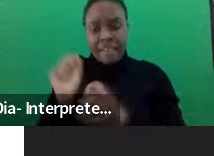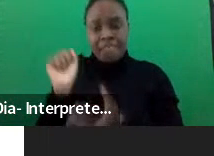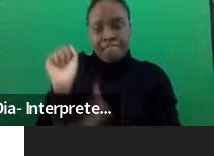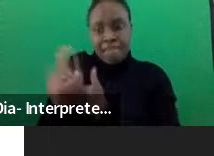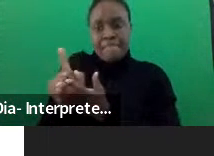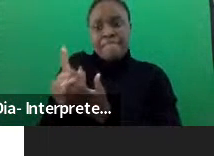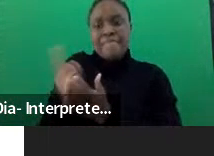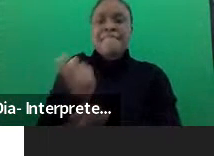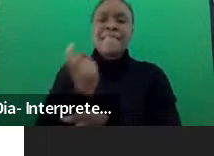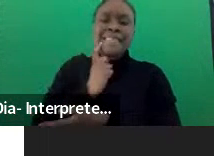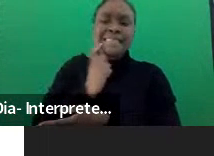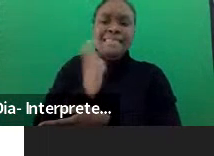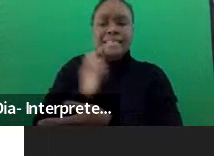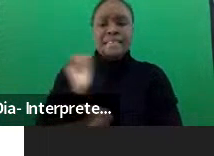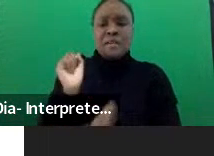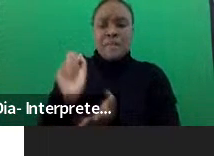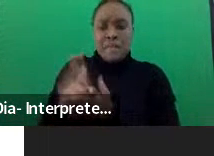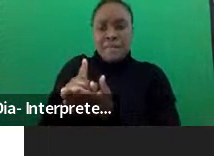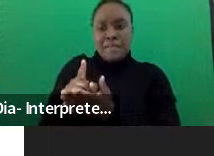and effectively as possible.